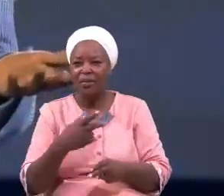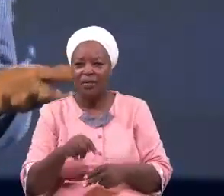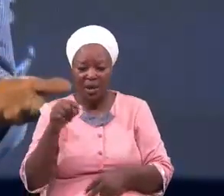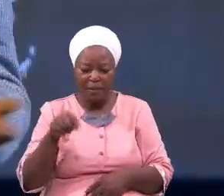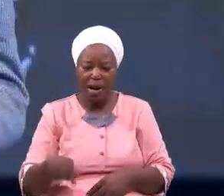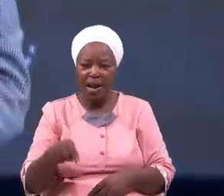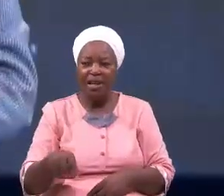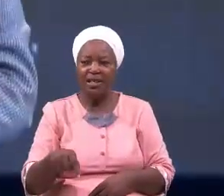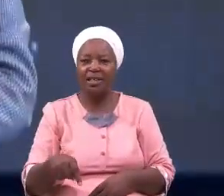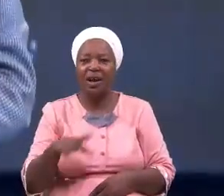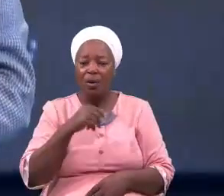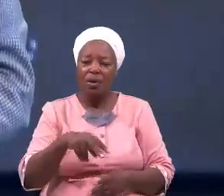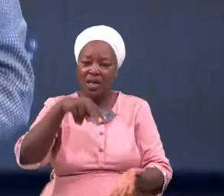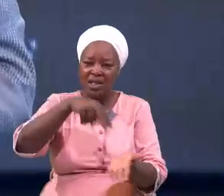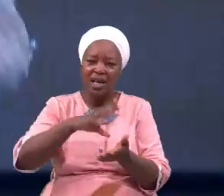will rise up and walk.